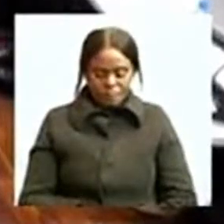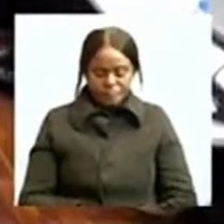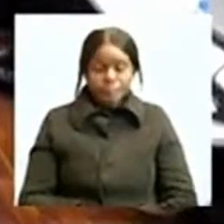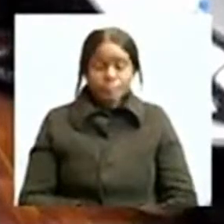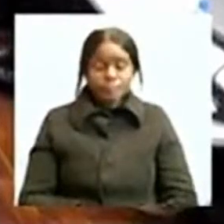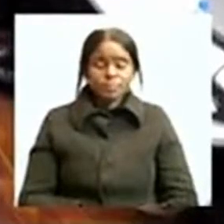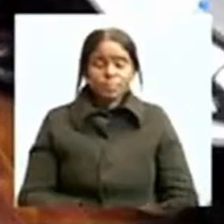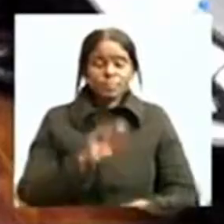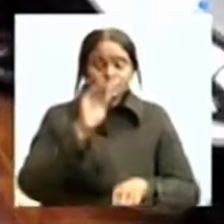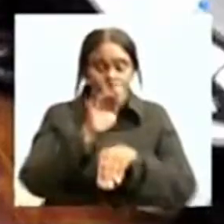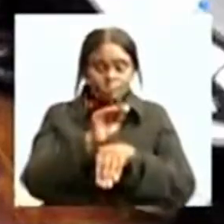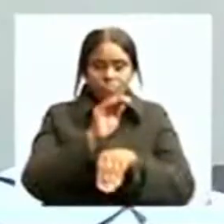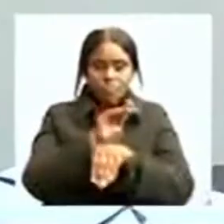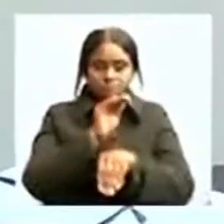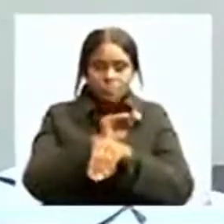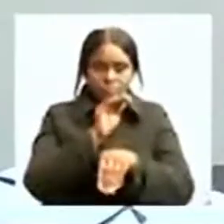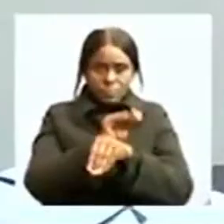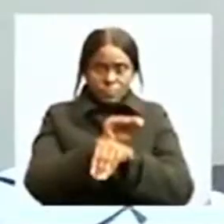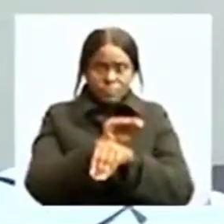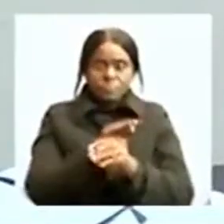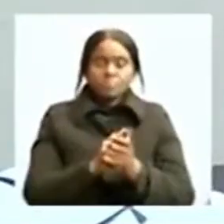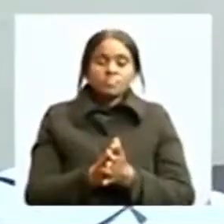That was a comment or?